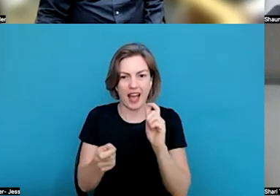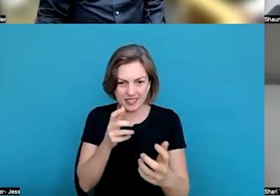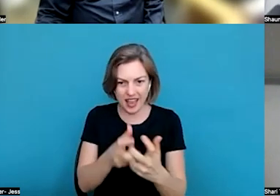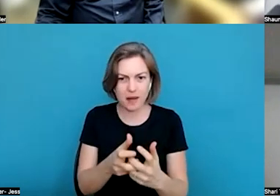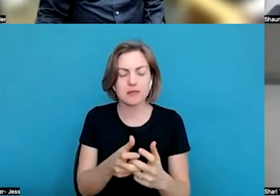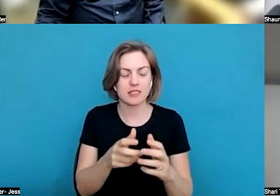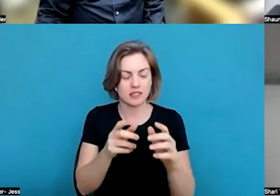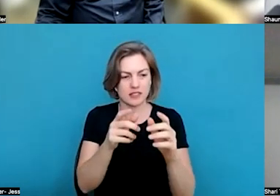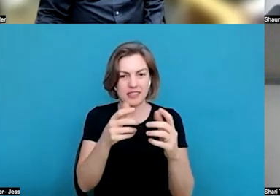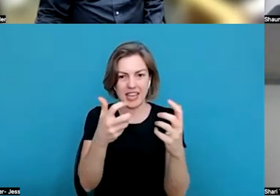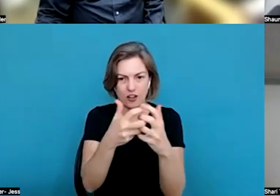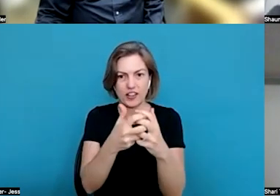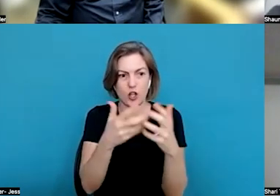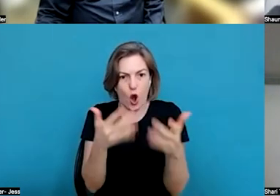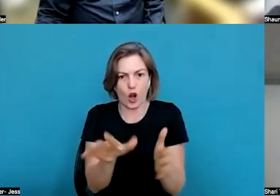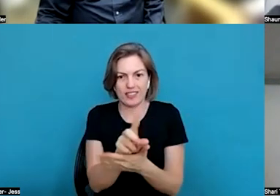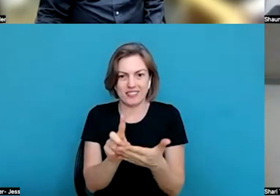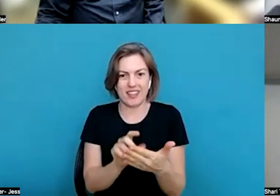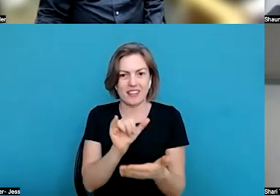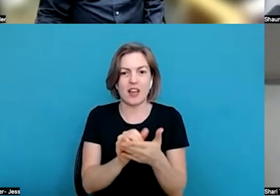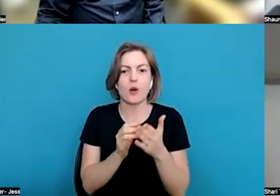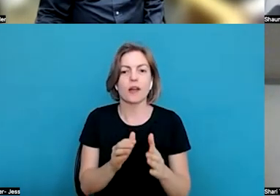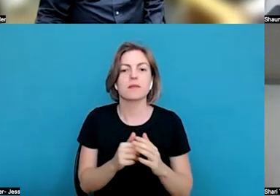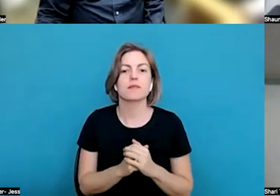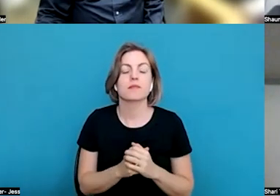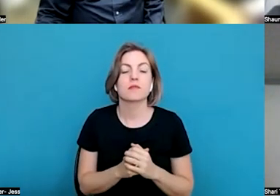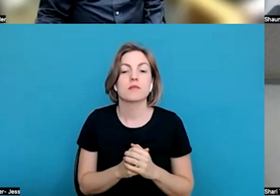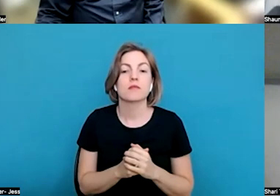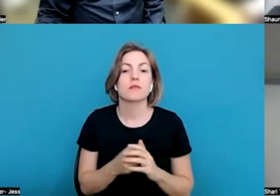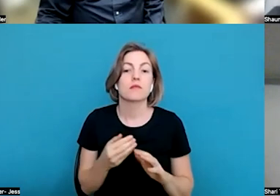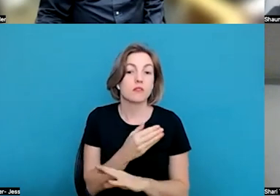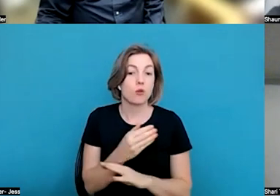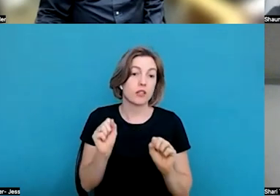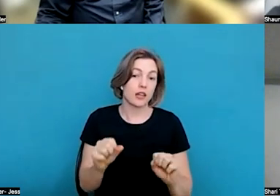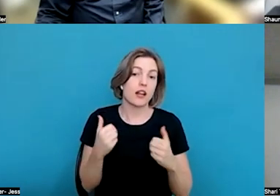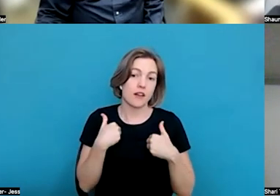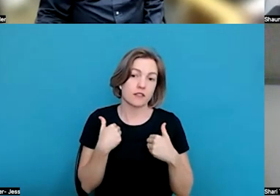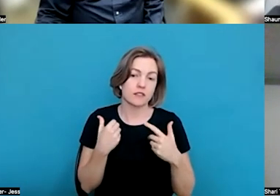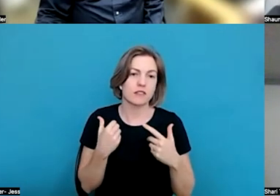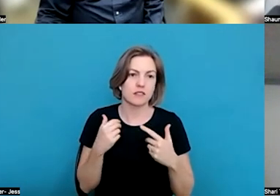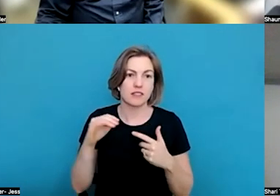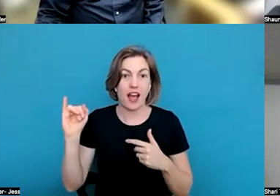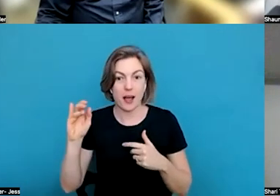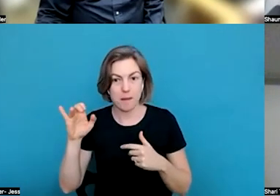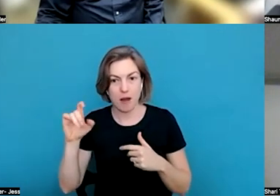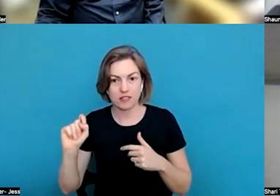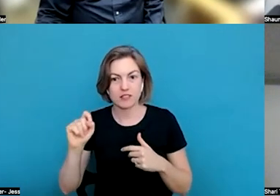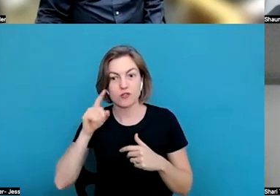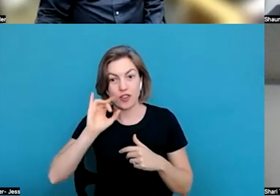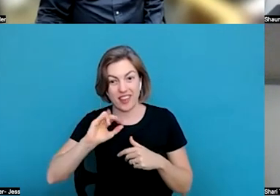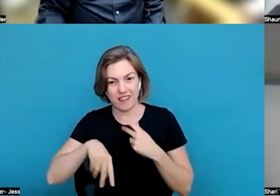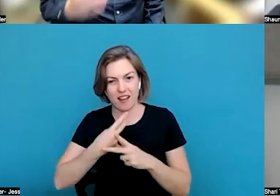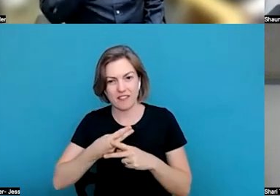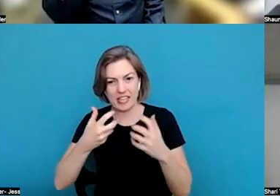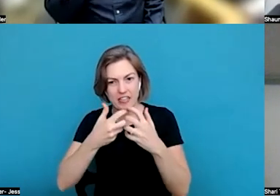designed like that. So before we can have our iBot for those kind of interfaces. I think we have a lot